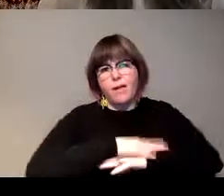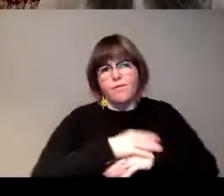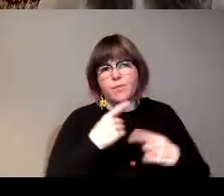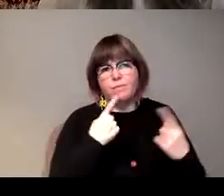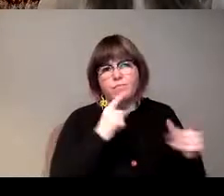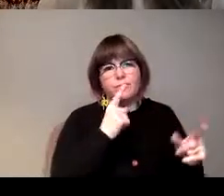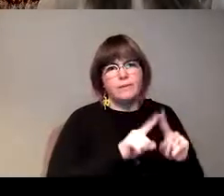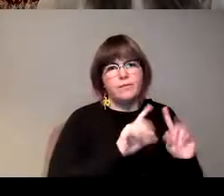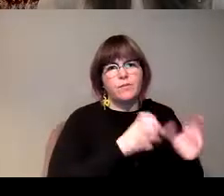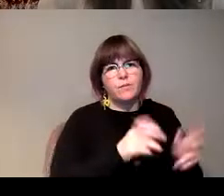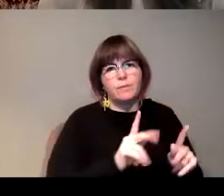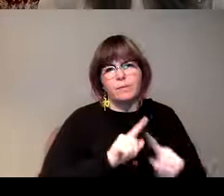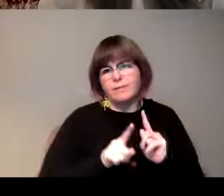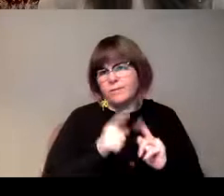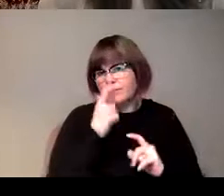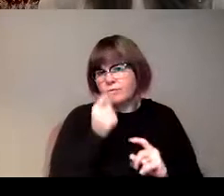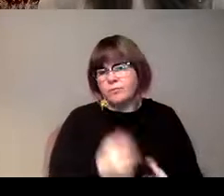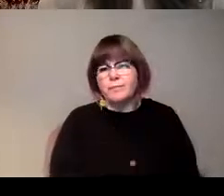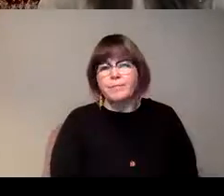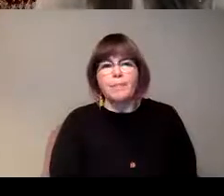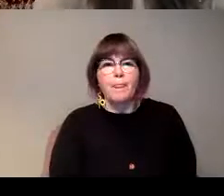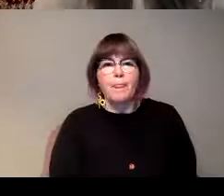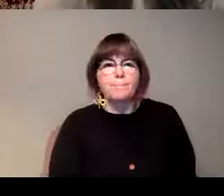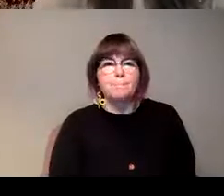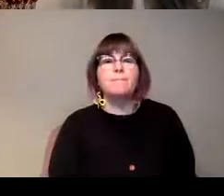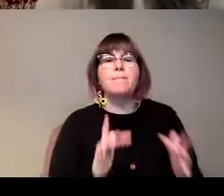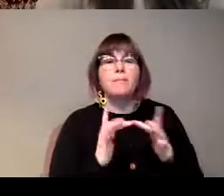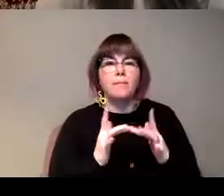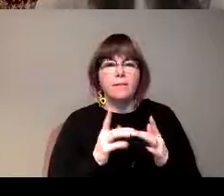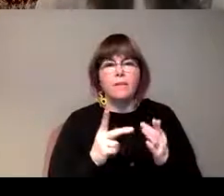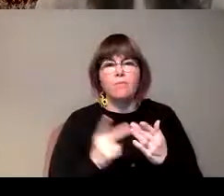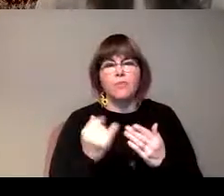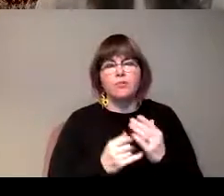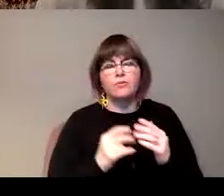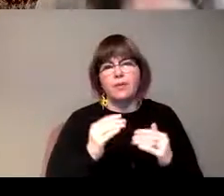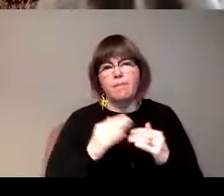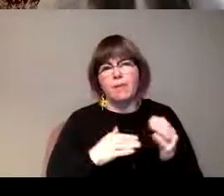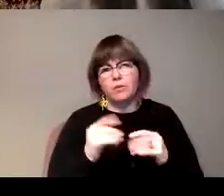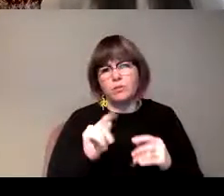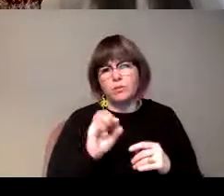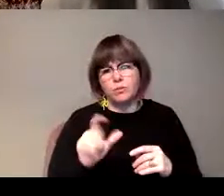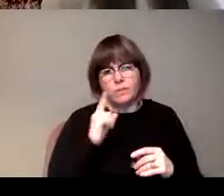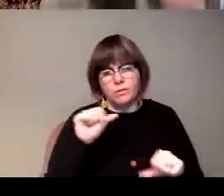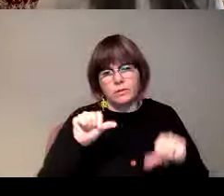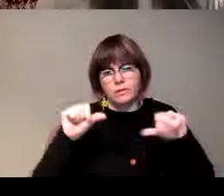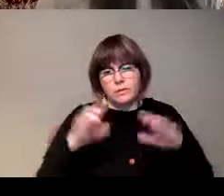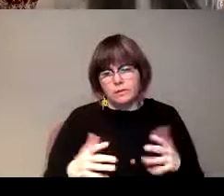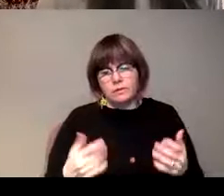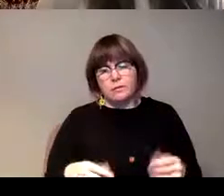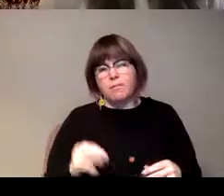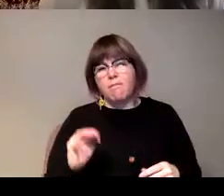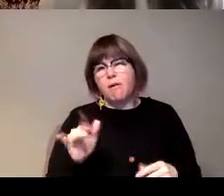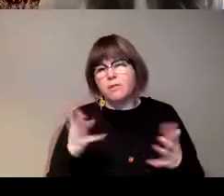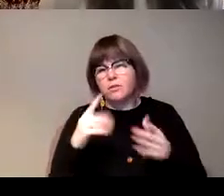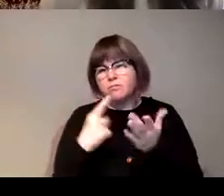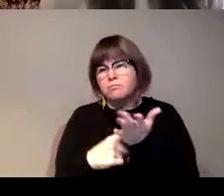of people with different interests. And there's also a link to the Zooniverse Project Builder tool for scientists that Molly told